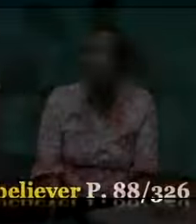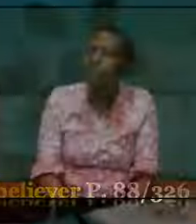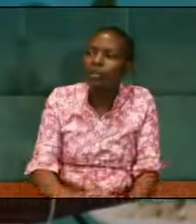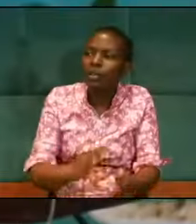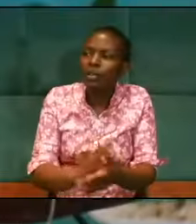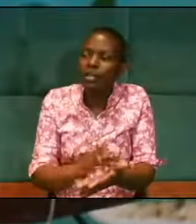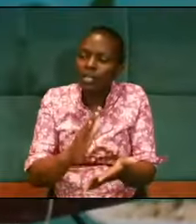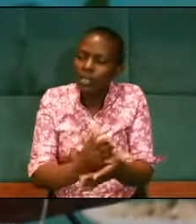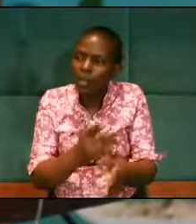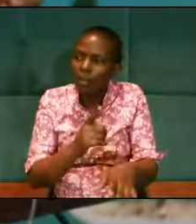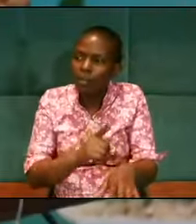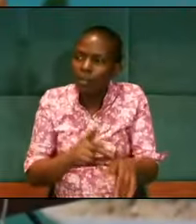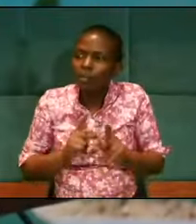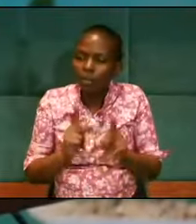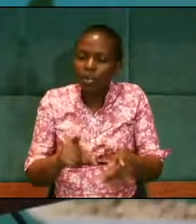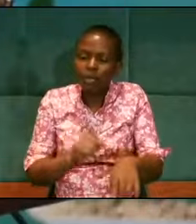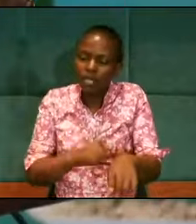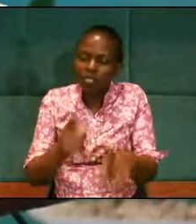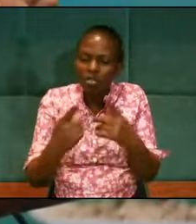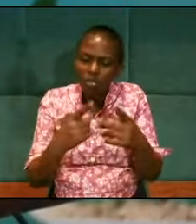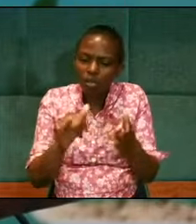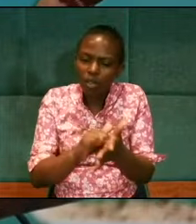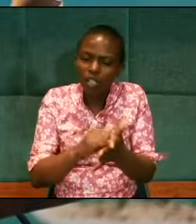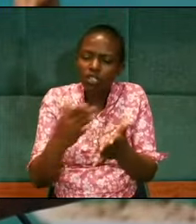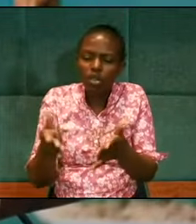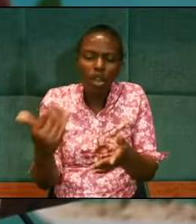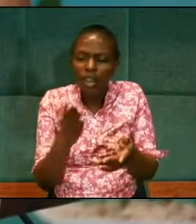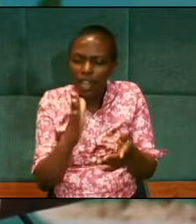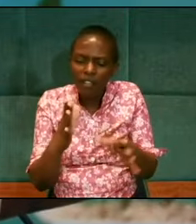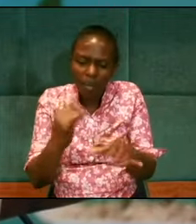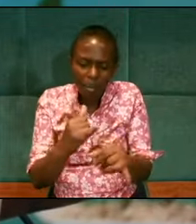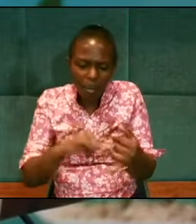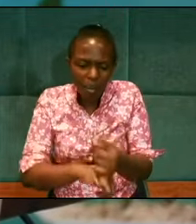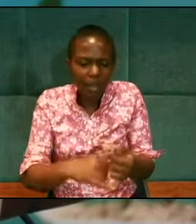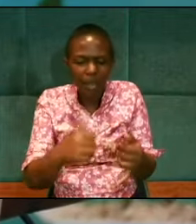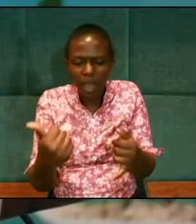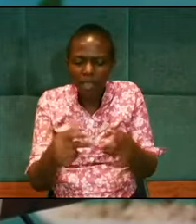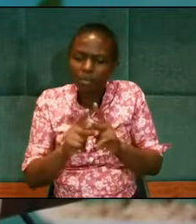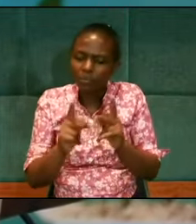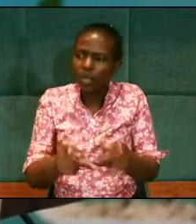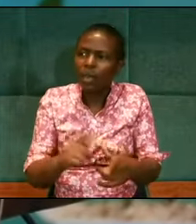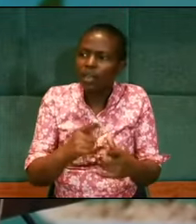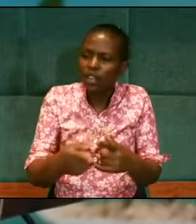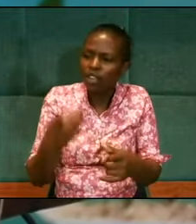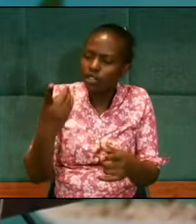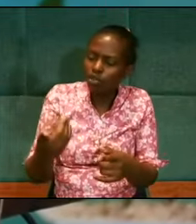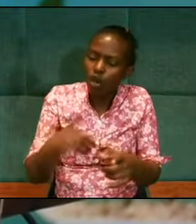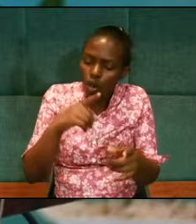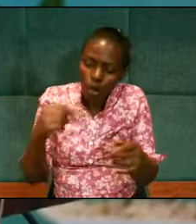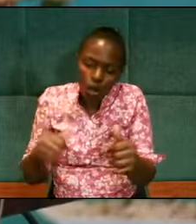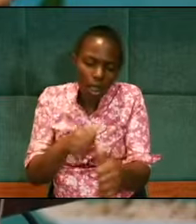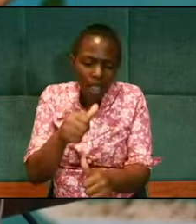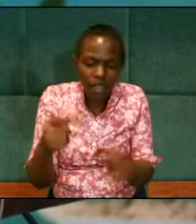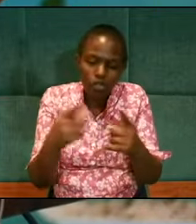when they tell young people, don't marry from every locus, they think everybody is stupid and they are wise. There is in the Christian world